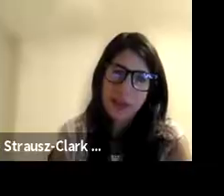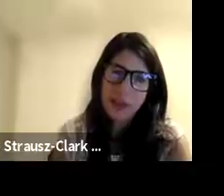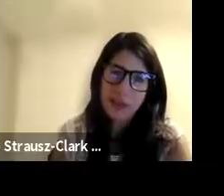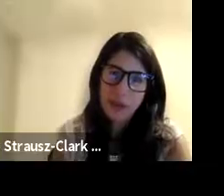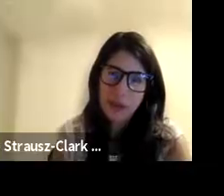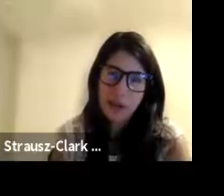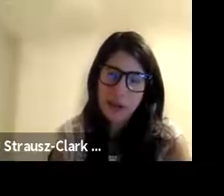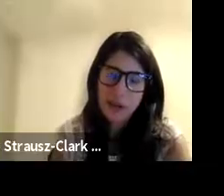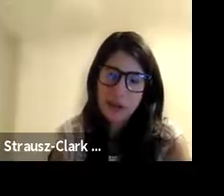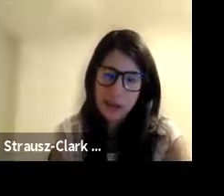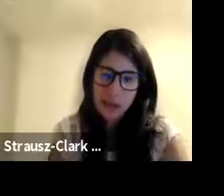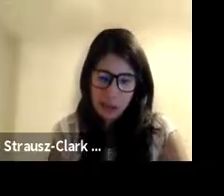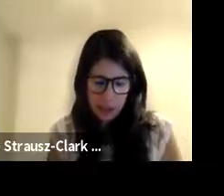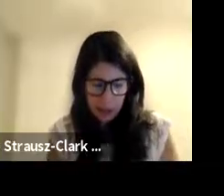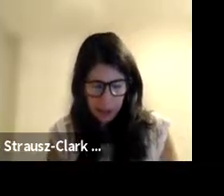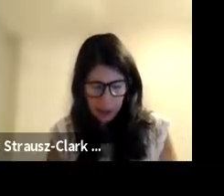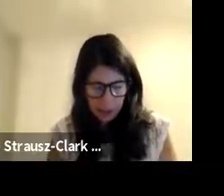Thank you, Adia, for sharing with us.